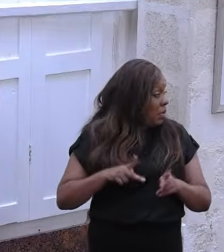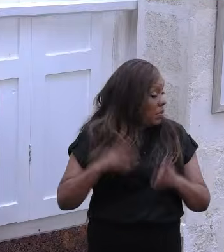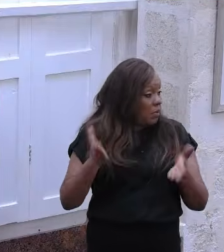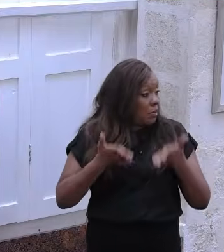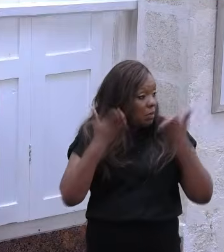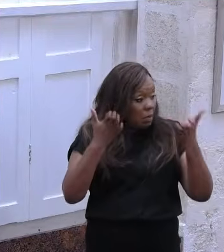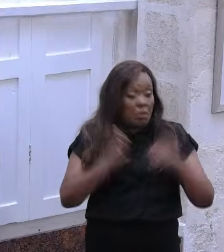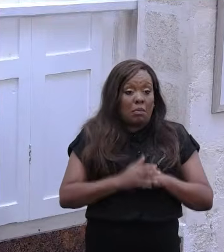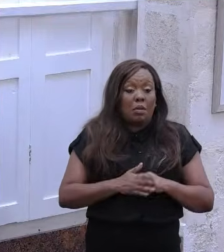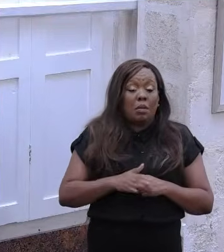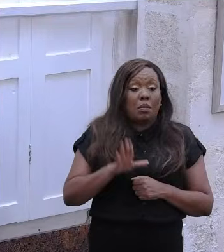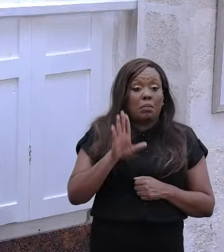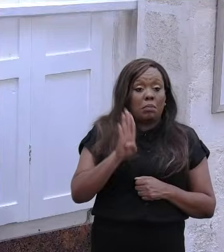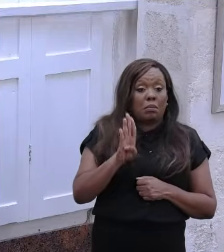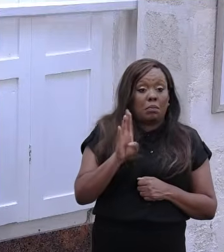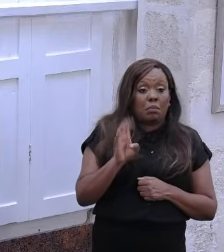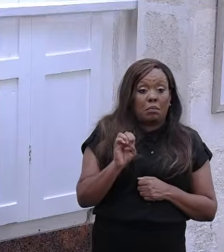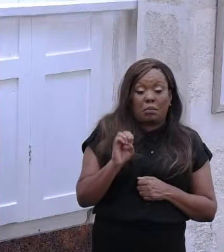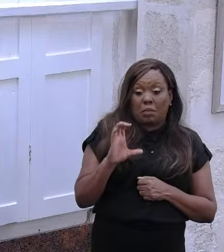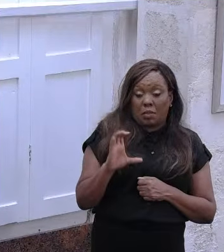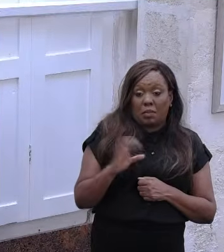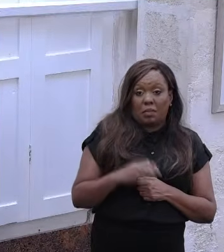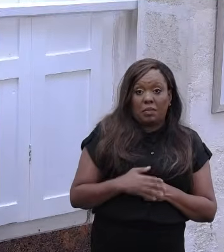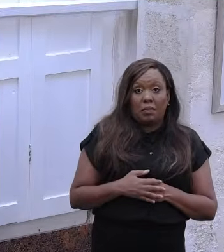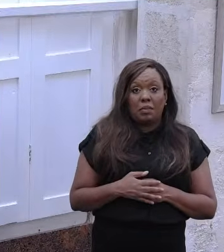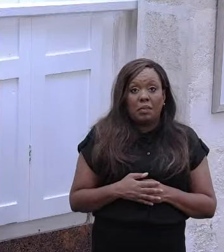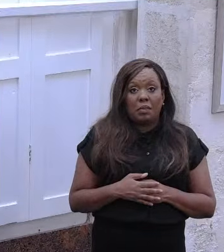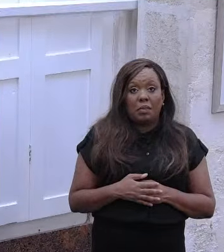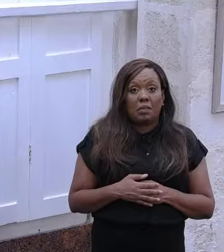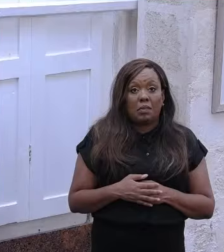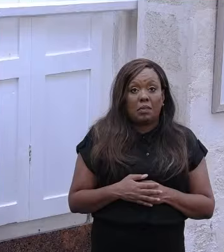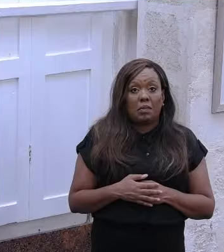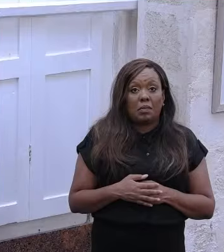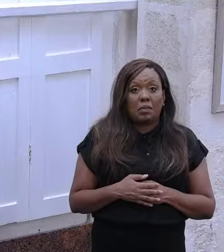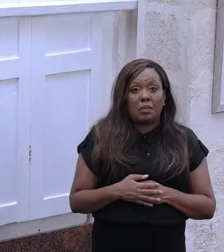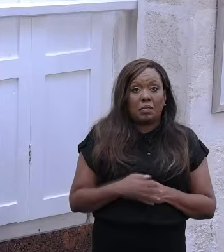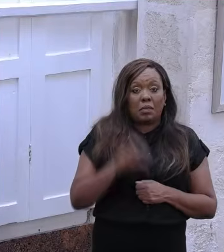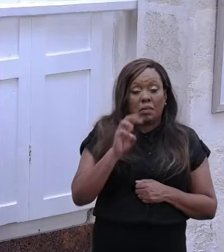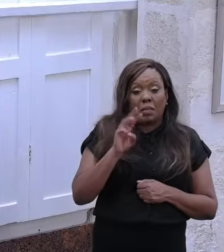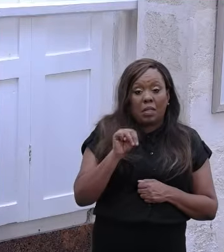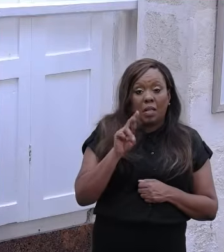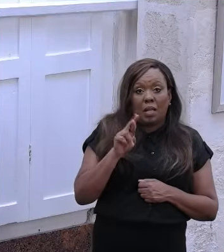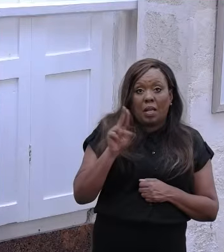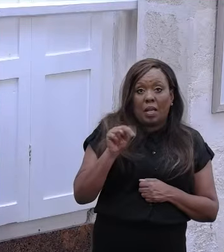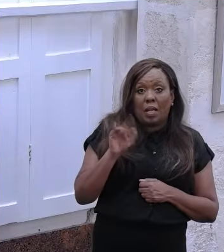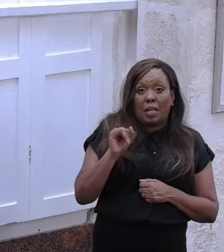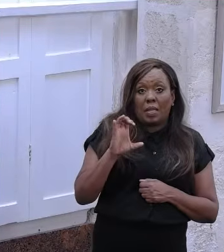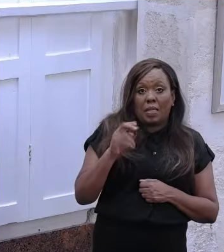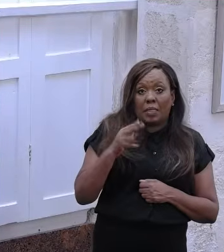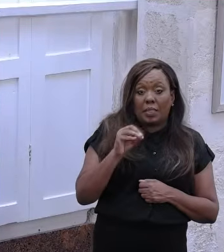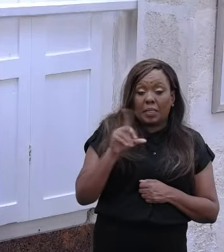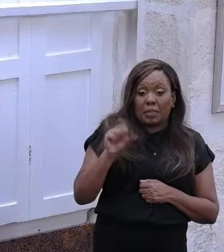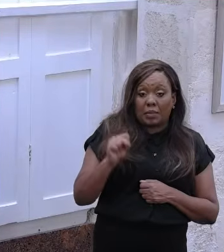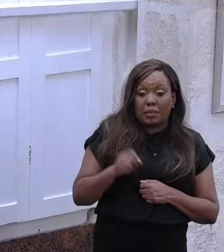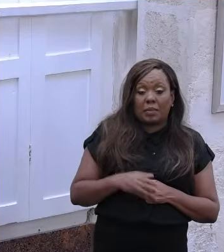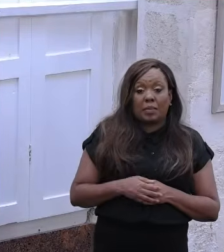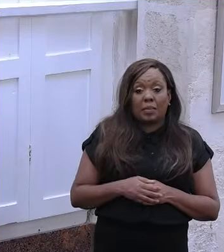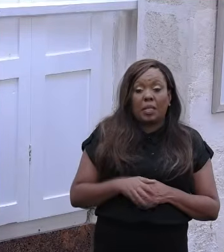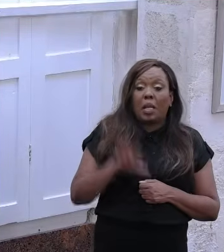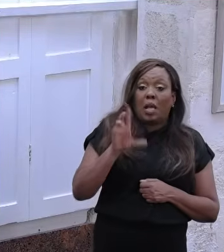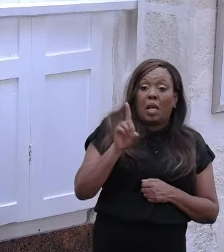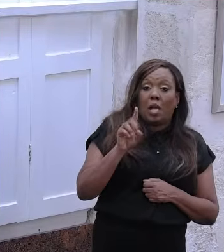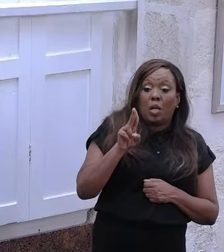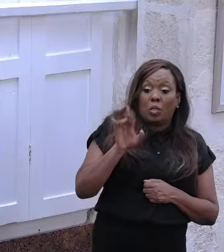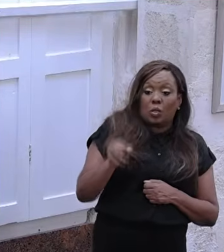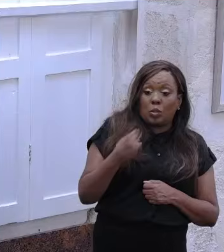Employees Confederation, Carola Nichols, Gilden Bourne and Dujon, and Barbados